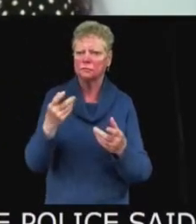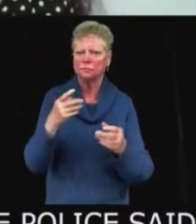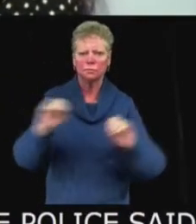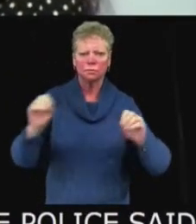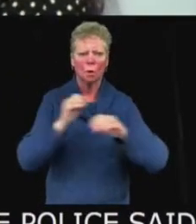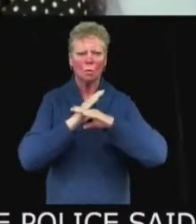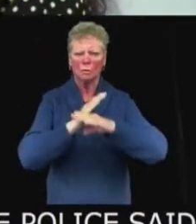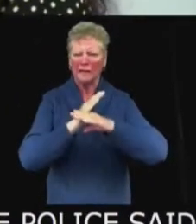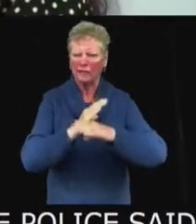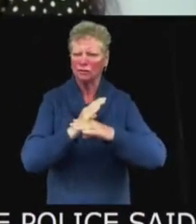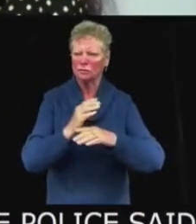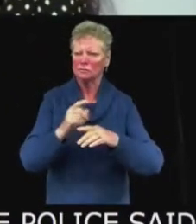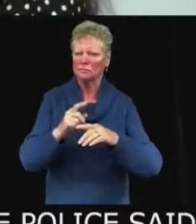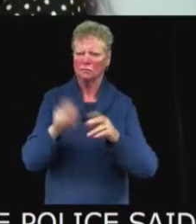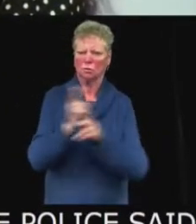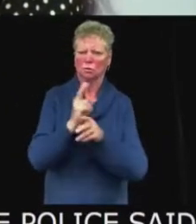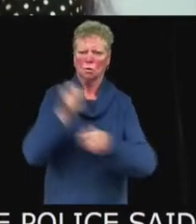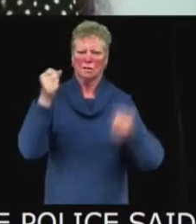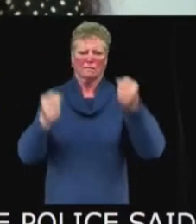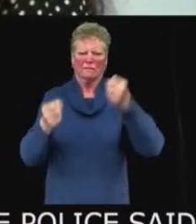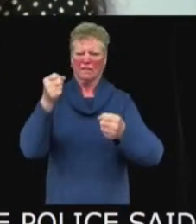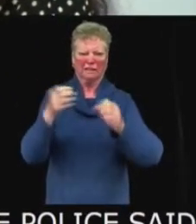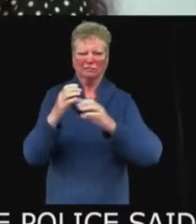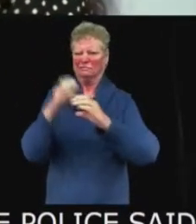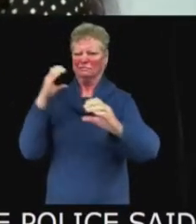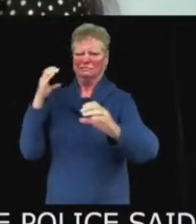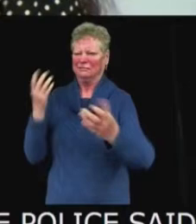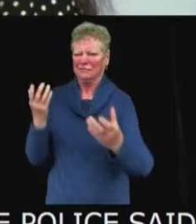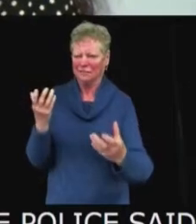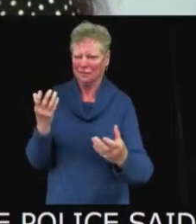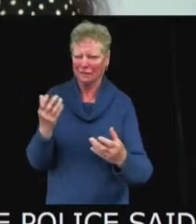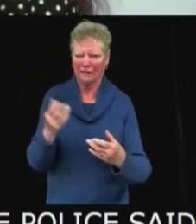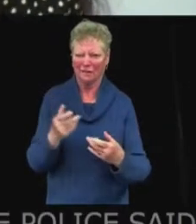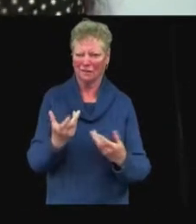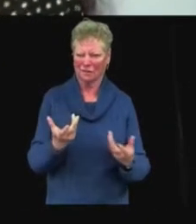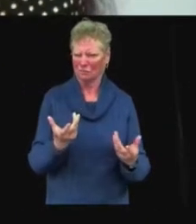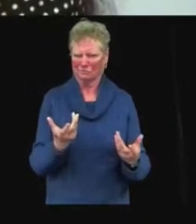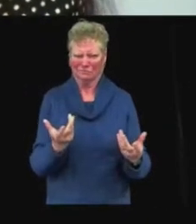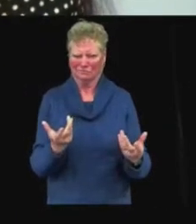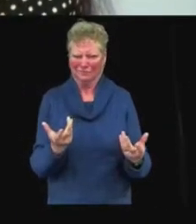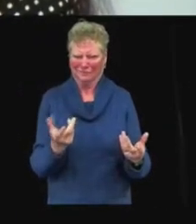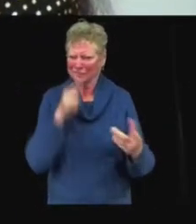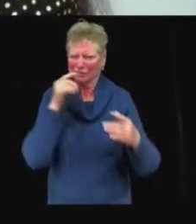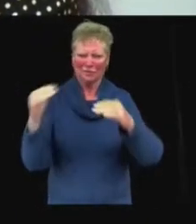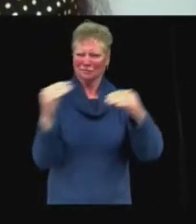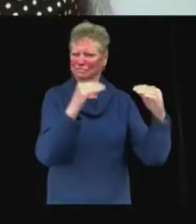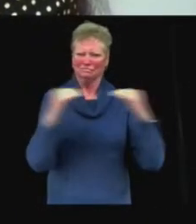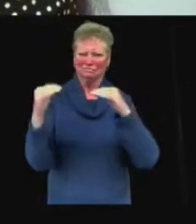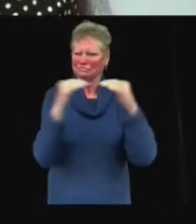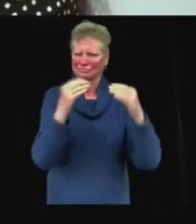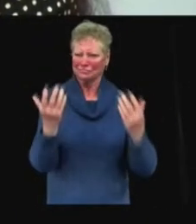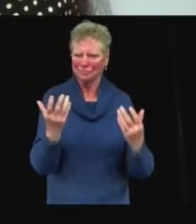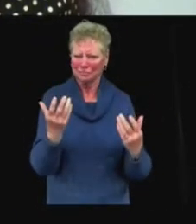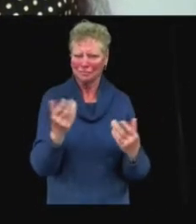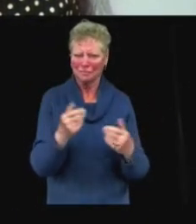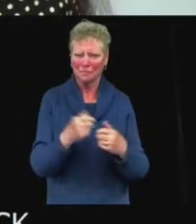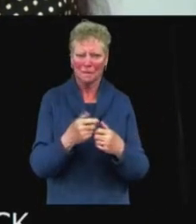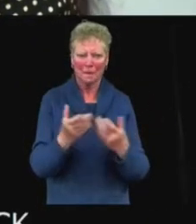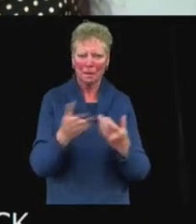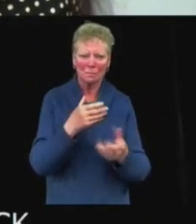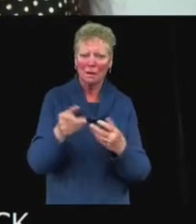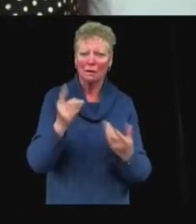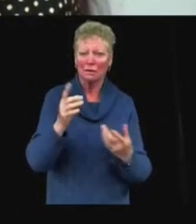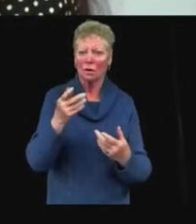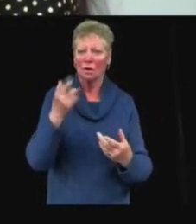to execute a warrant in a Black community, right? So that sense of disproportionality and the sense that no matter what Black communities